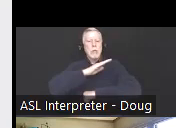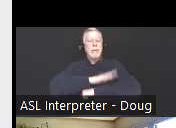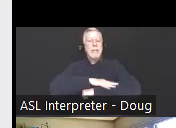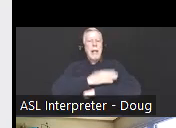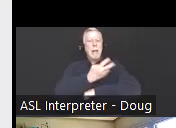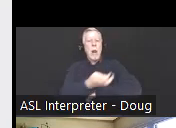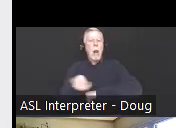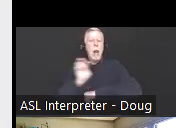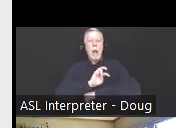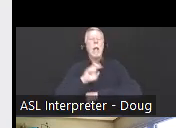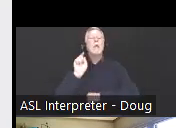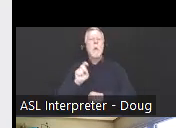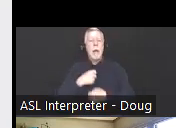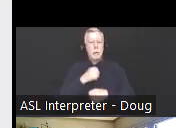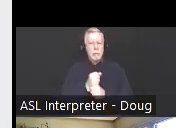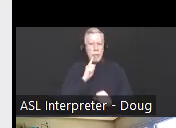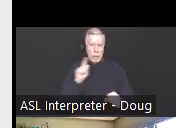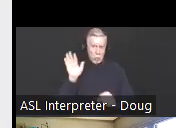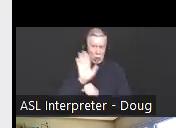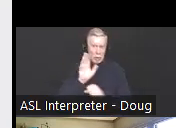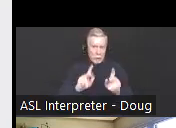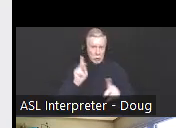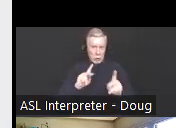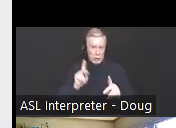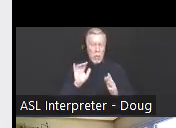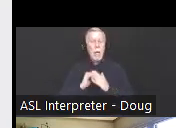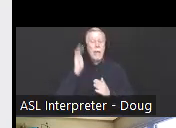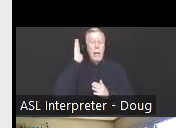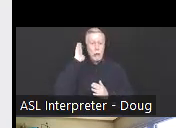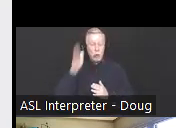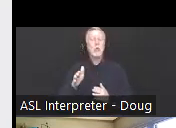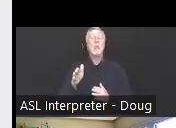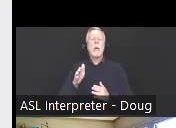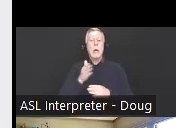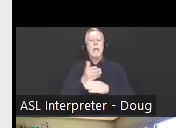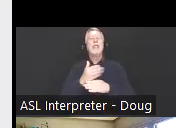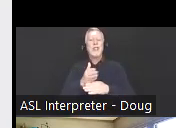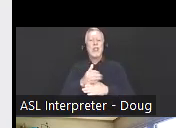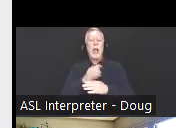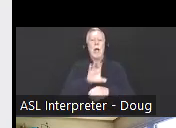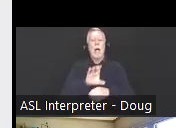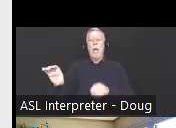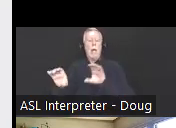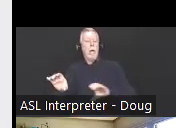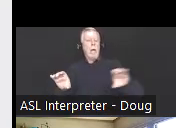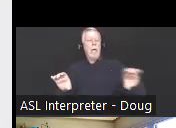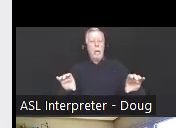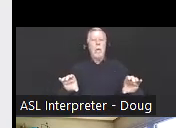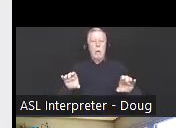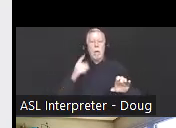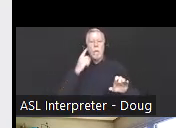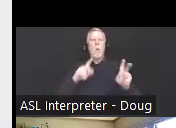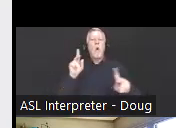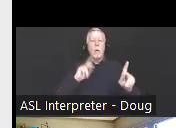a promise to people that you're going to shift and share power beyond those who have historically had it at these